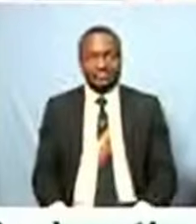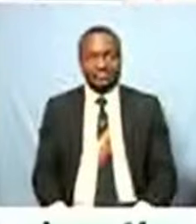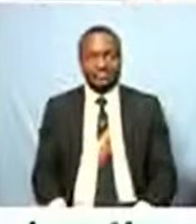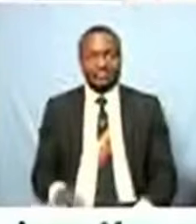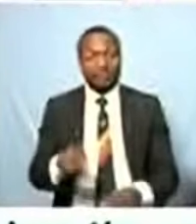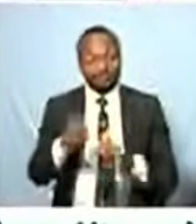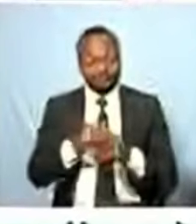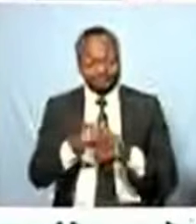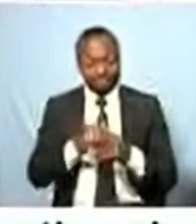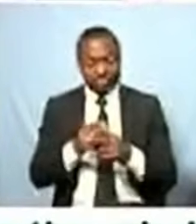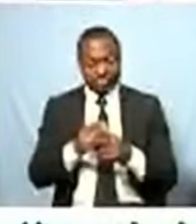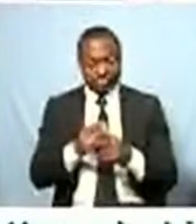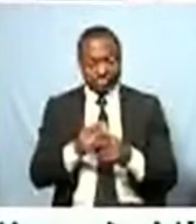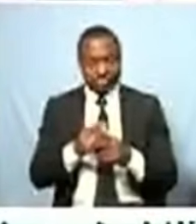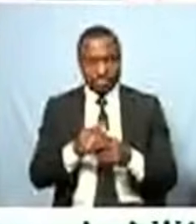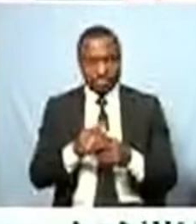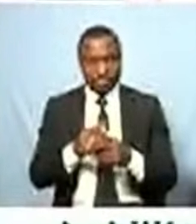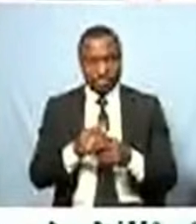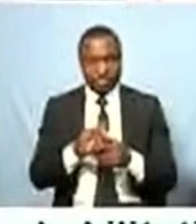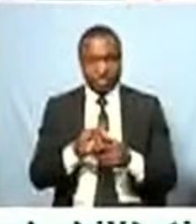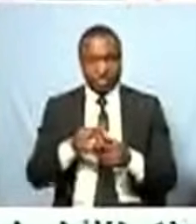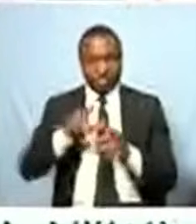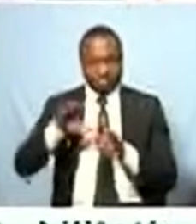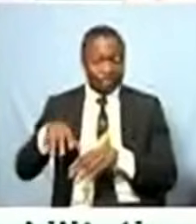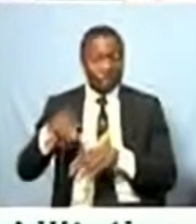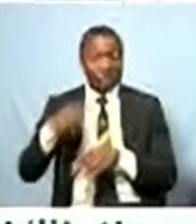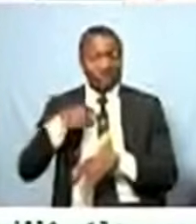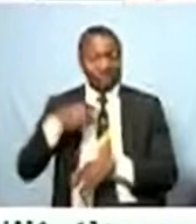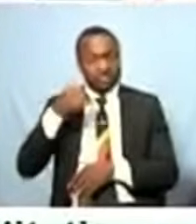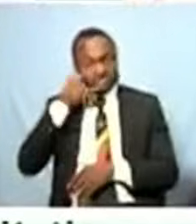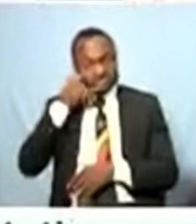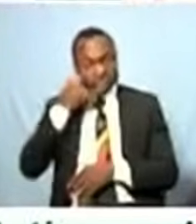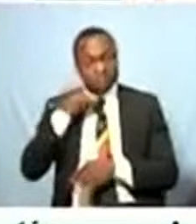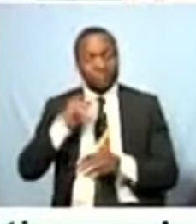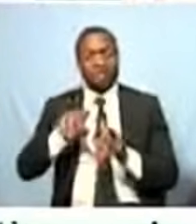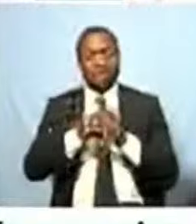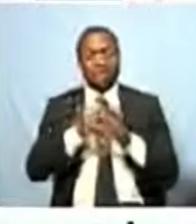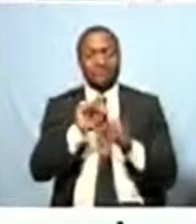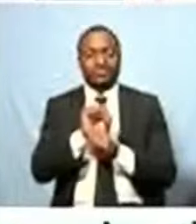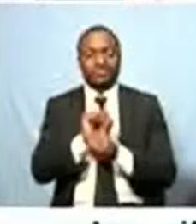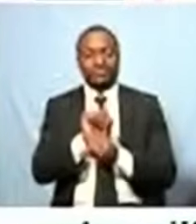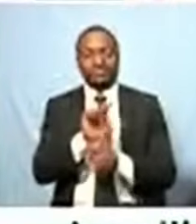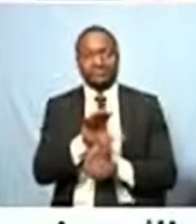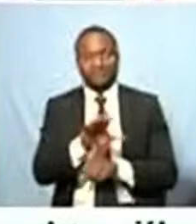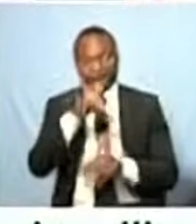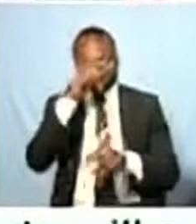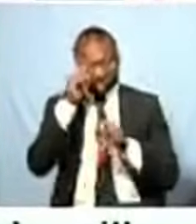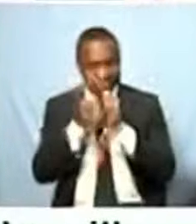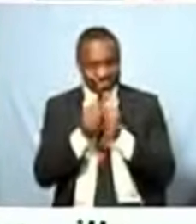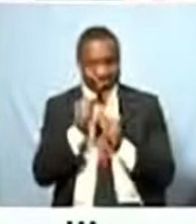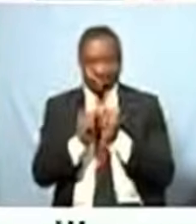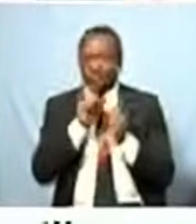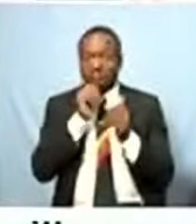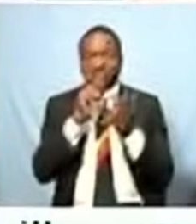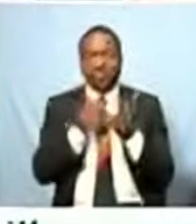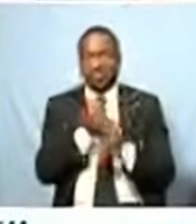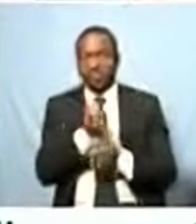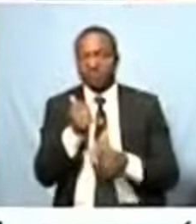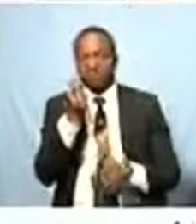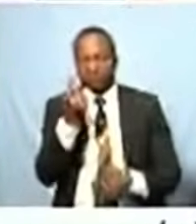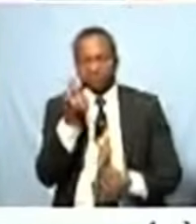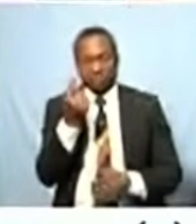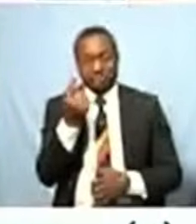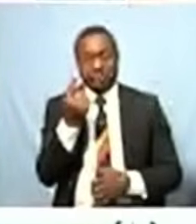as I'm able to, I'll make calls so that we alert people this particular, because we don't want anybody, if